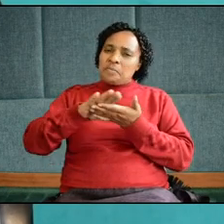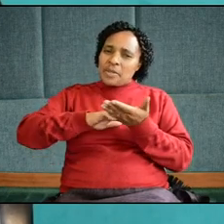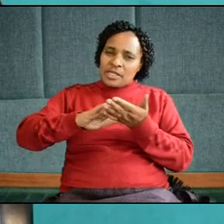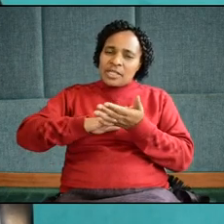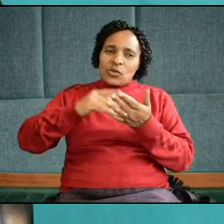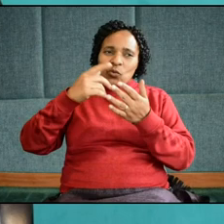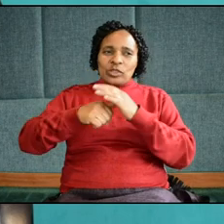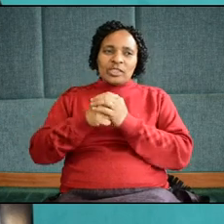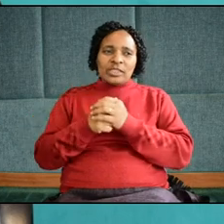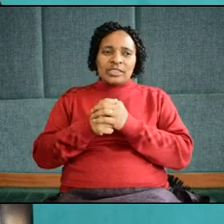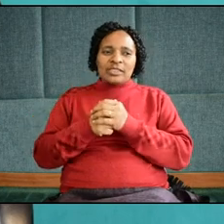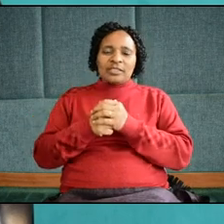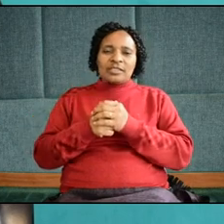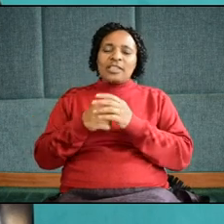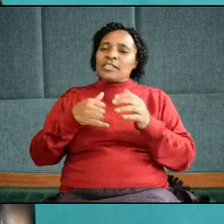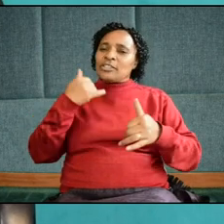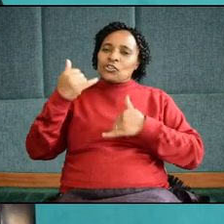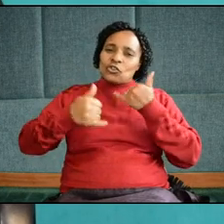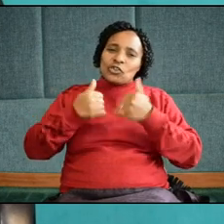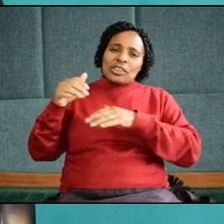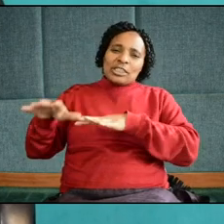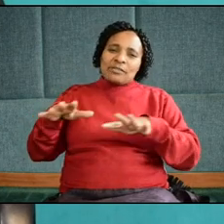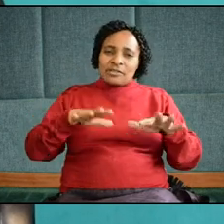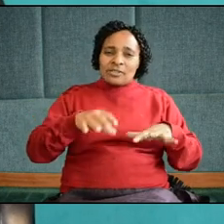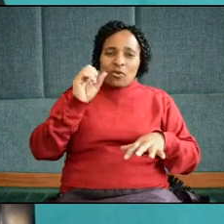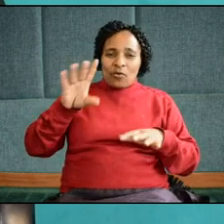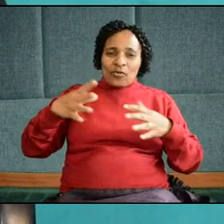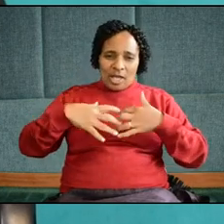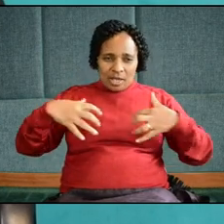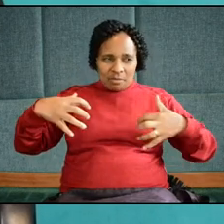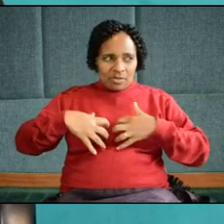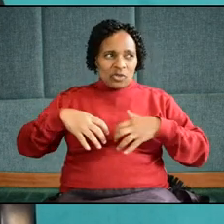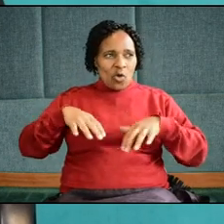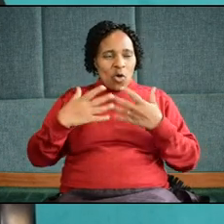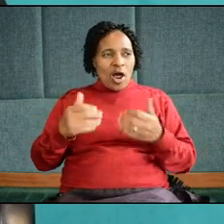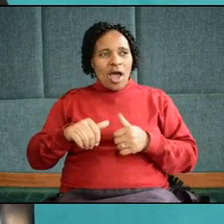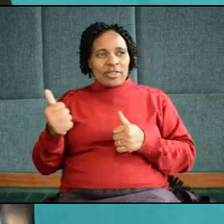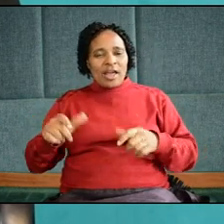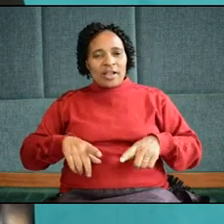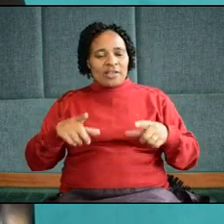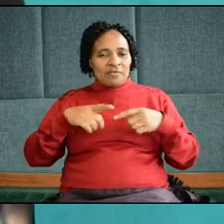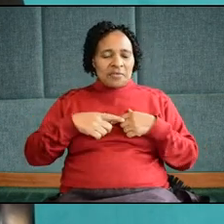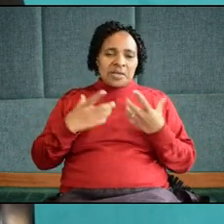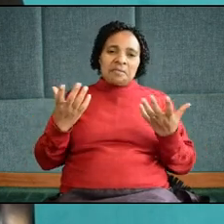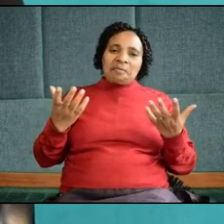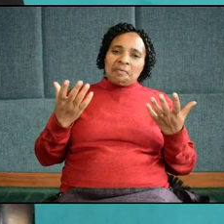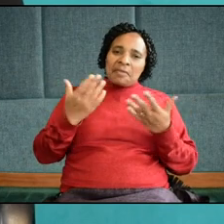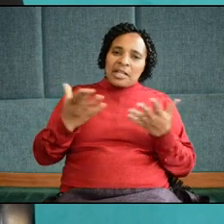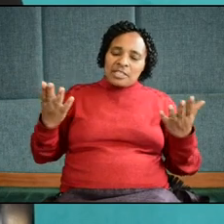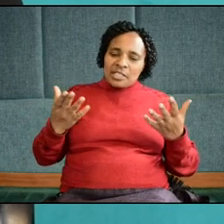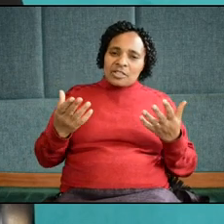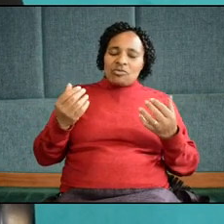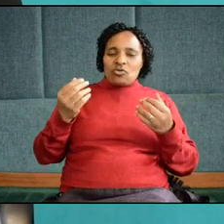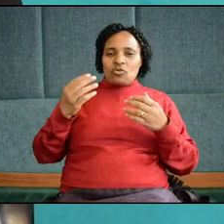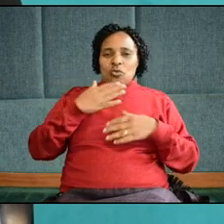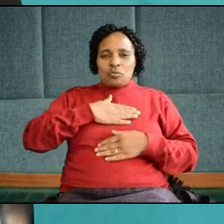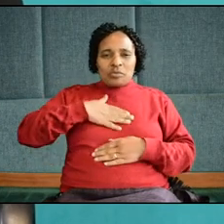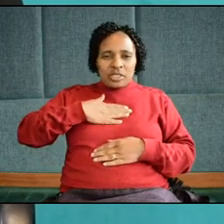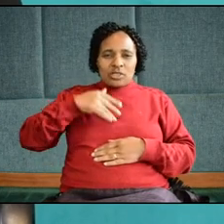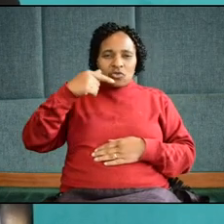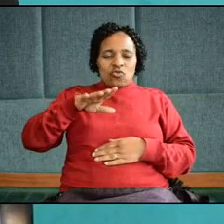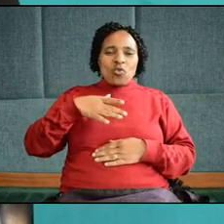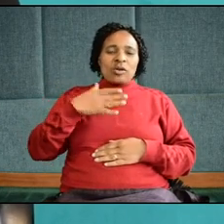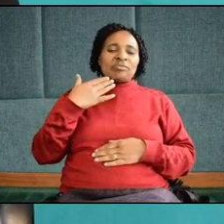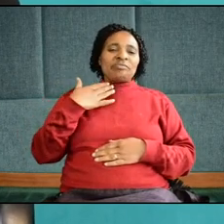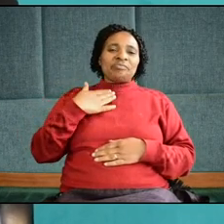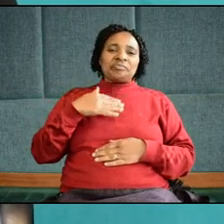basically enjoying the suffering of other animals or other living creatures to please your taste buds.